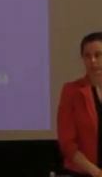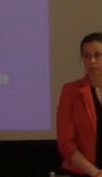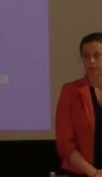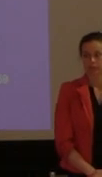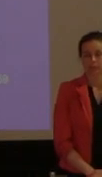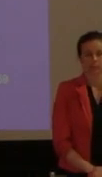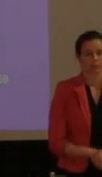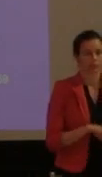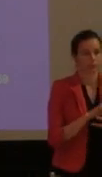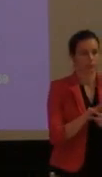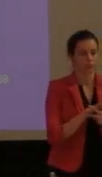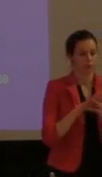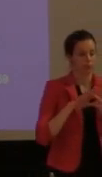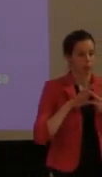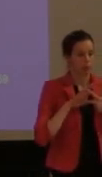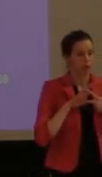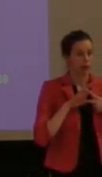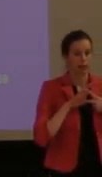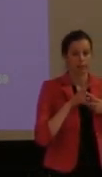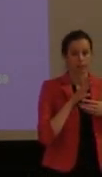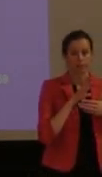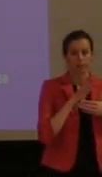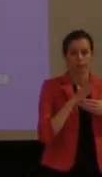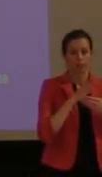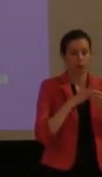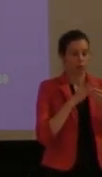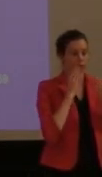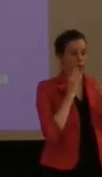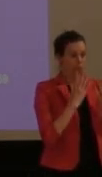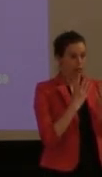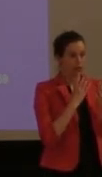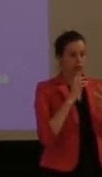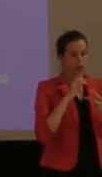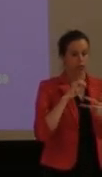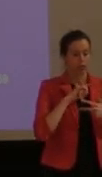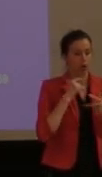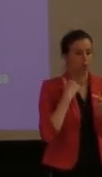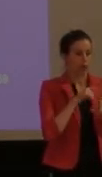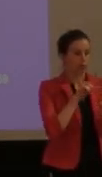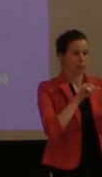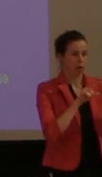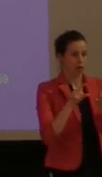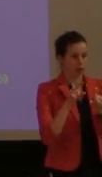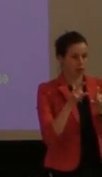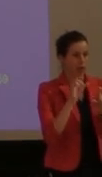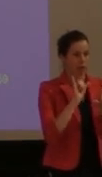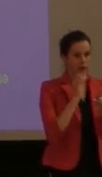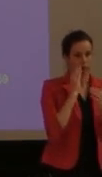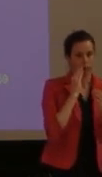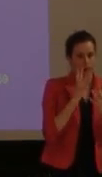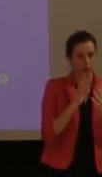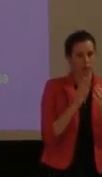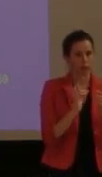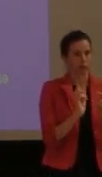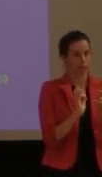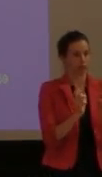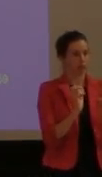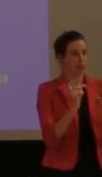And there are three main buckets of information that all of us is returning or piloting return of information to participants